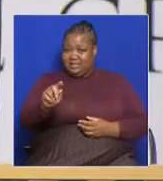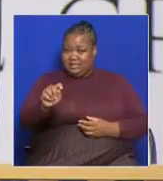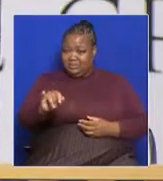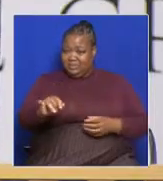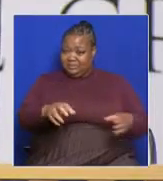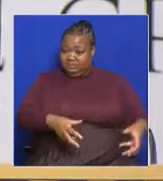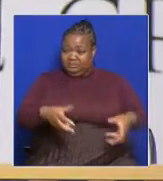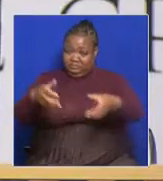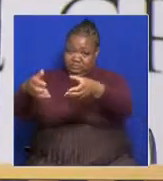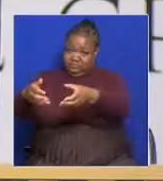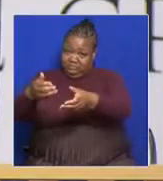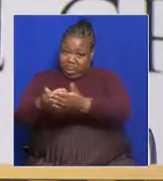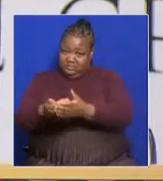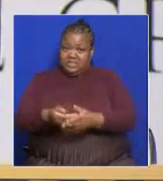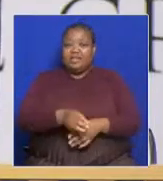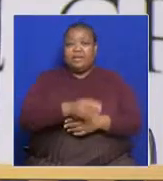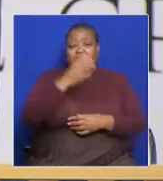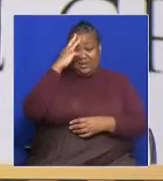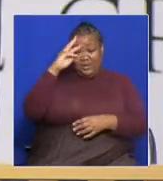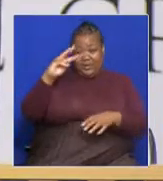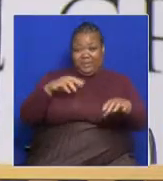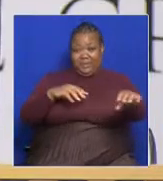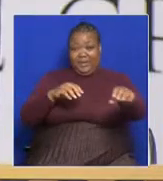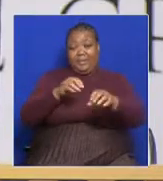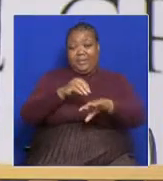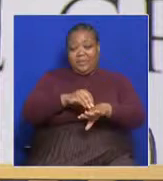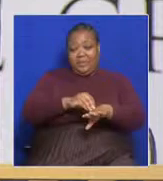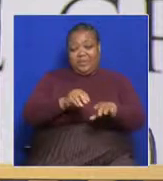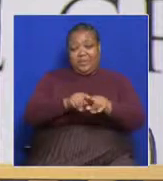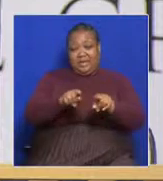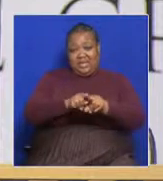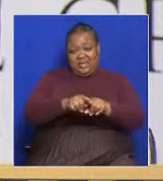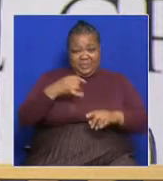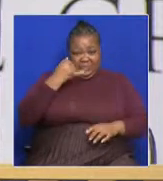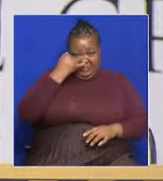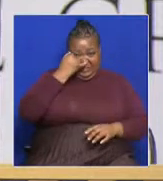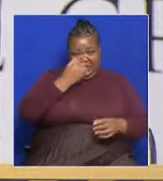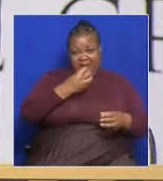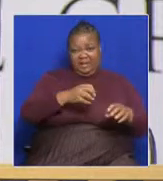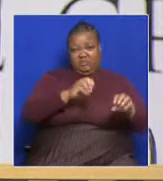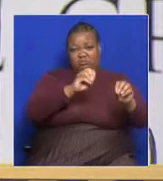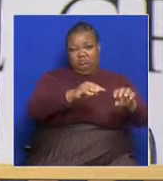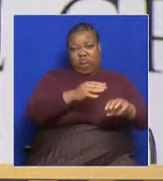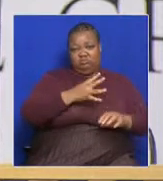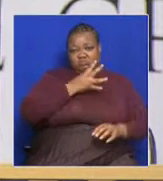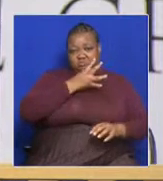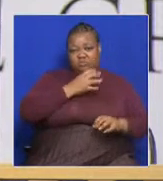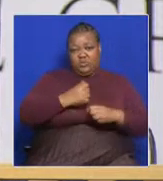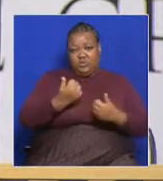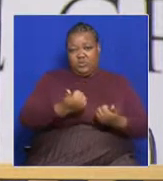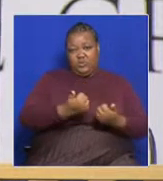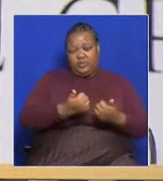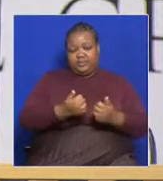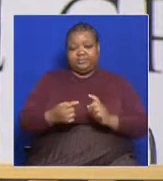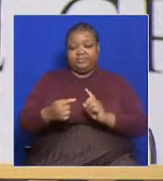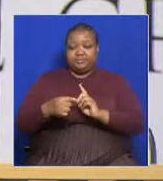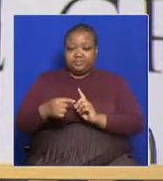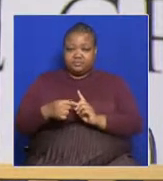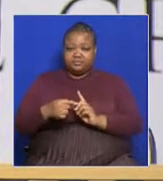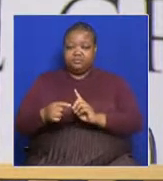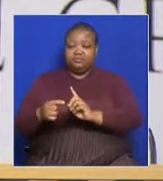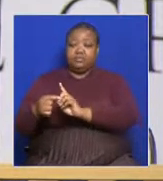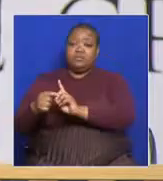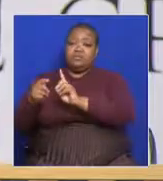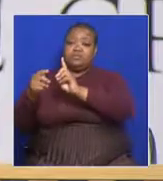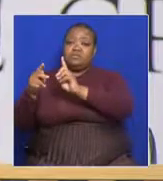lying there without being taken. So when I did call Colonel Kuzwayo for guidance, and I would think that was on the